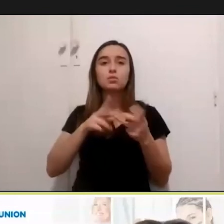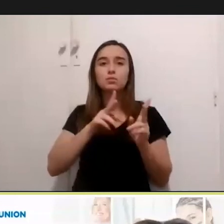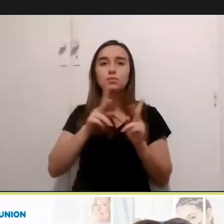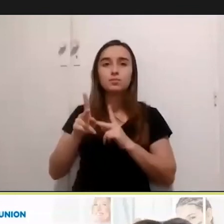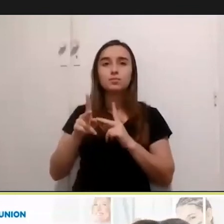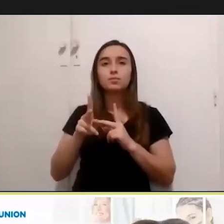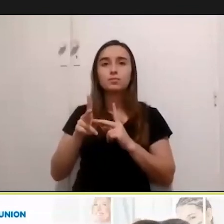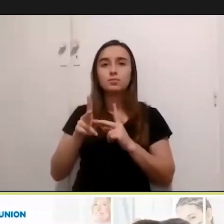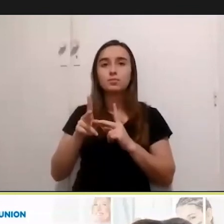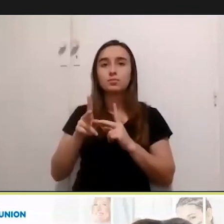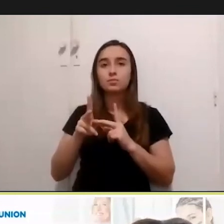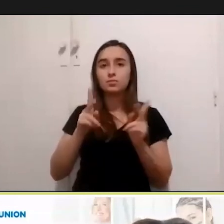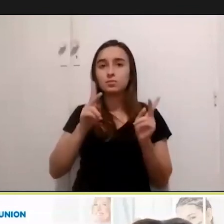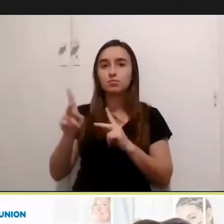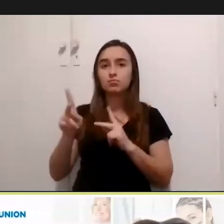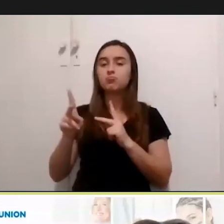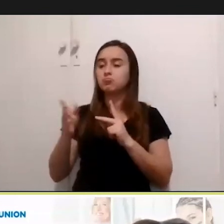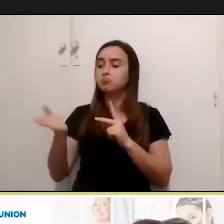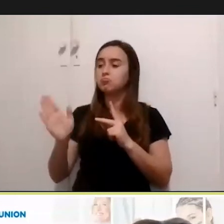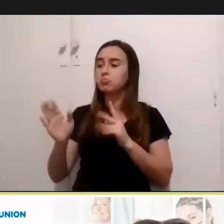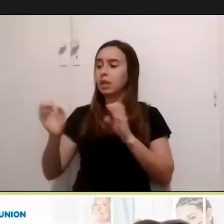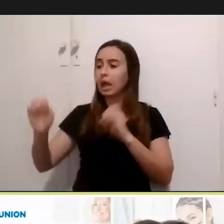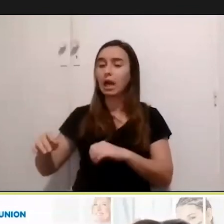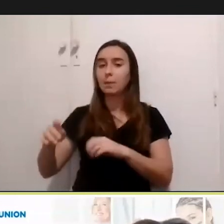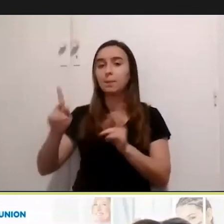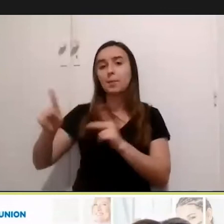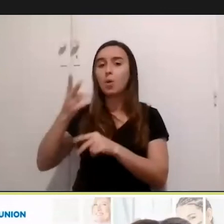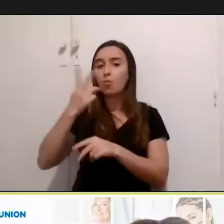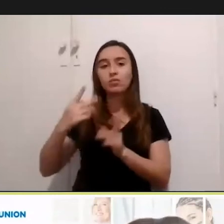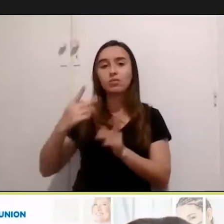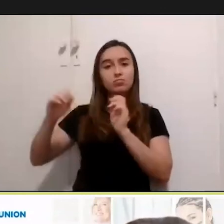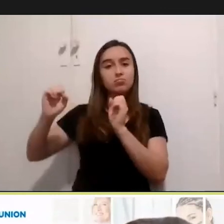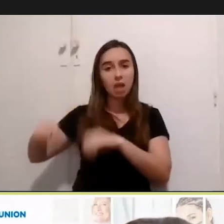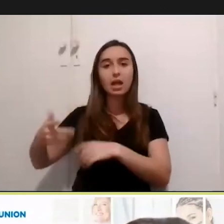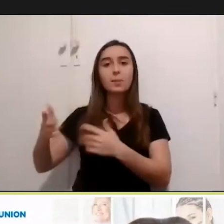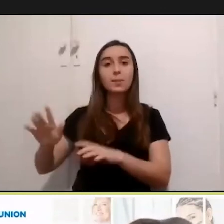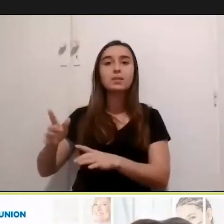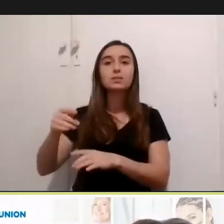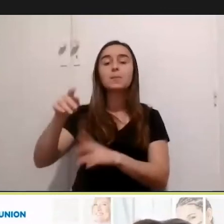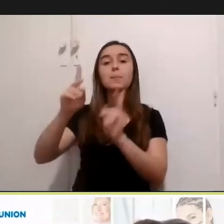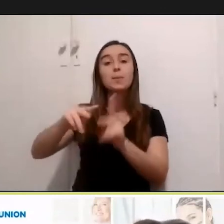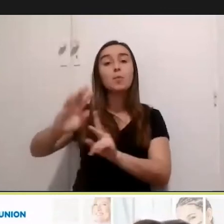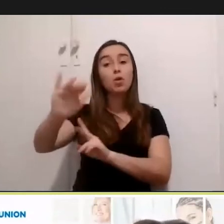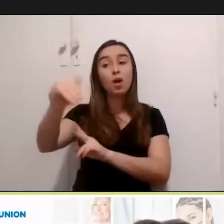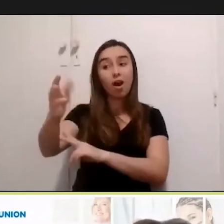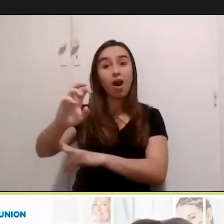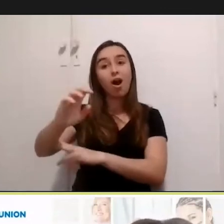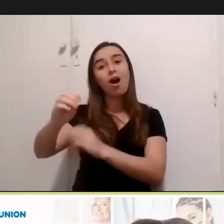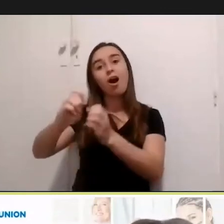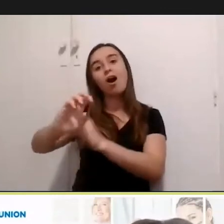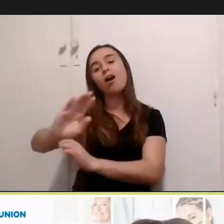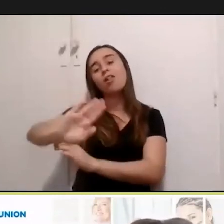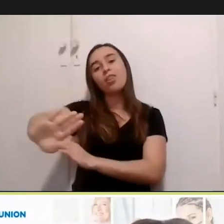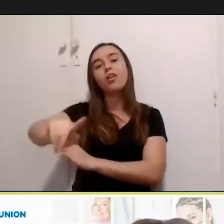although external assistance was required for the initial device setup. Blind users